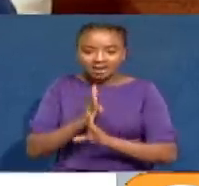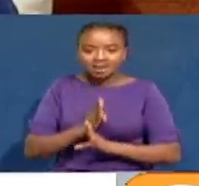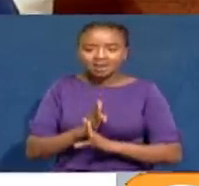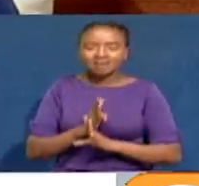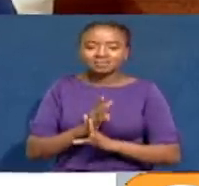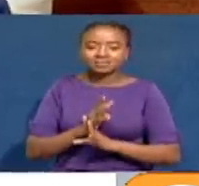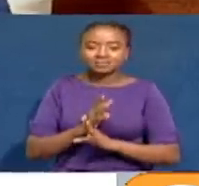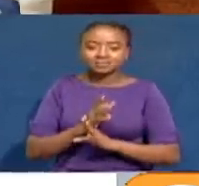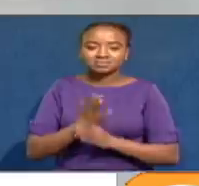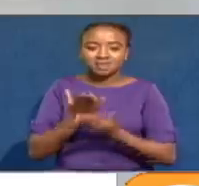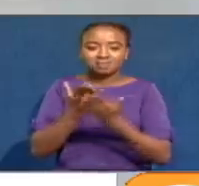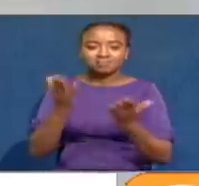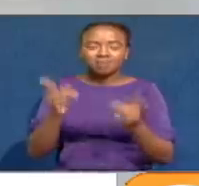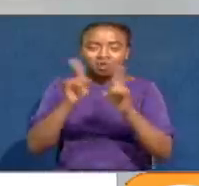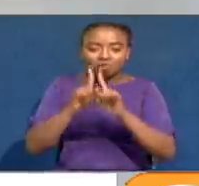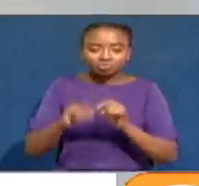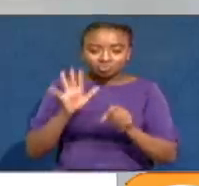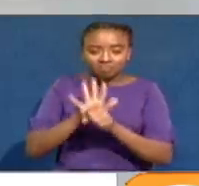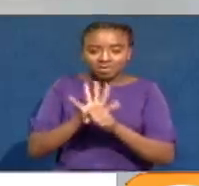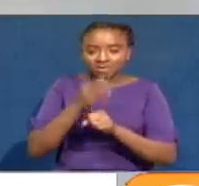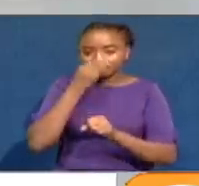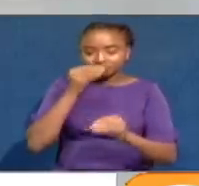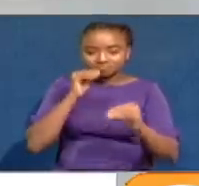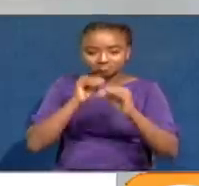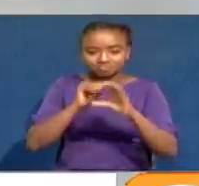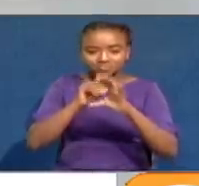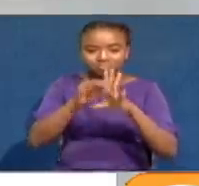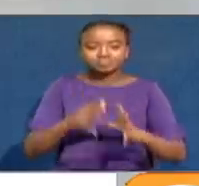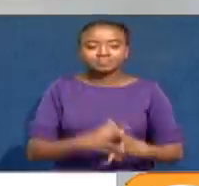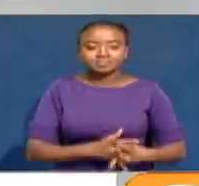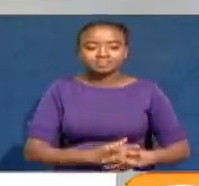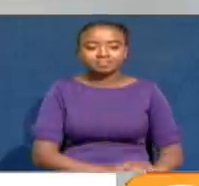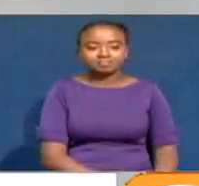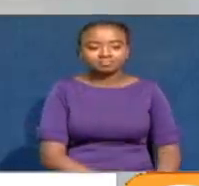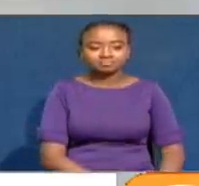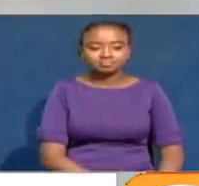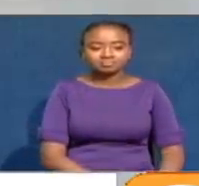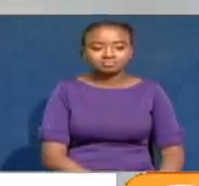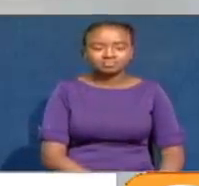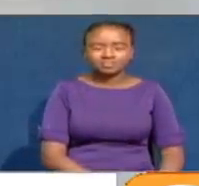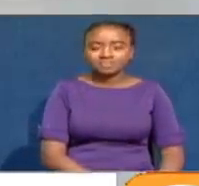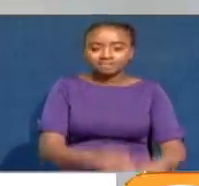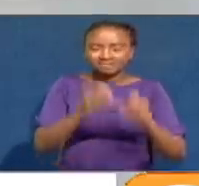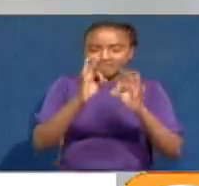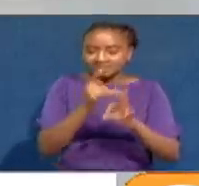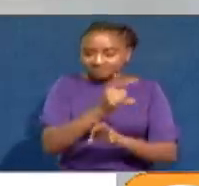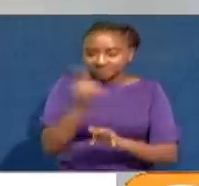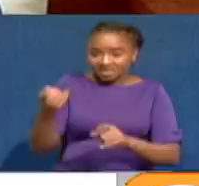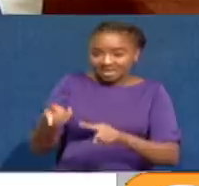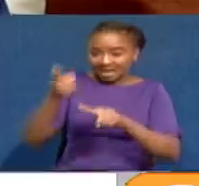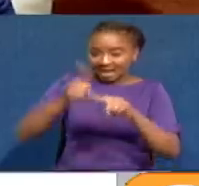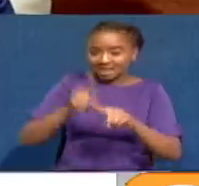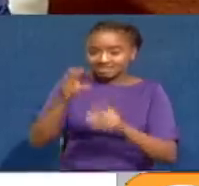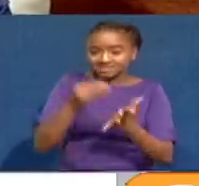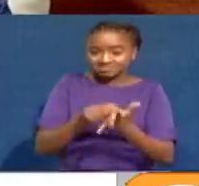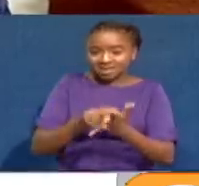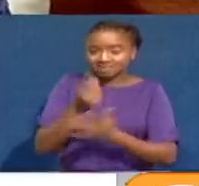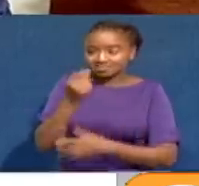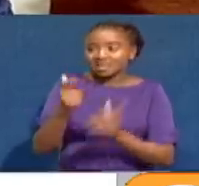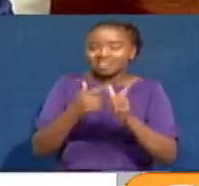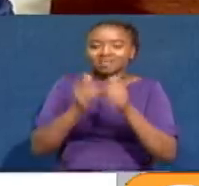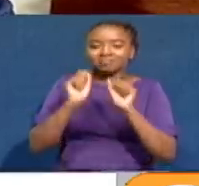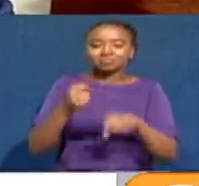they invest even but, here. But Kenyans know who steals government money. Can I finish? Mm-hmm. They know. If they just expended half of that money, we would be having the